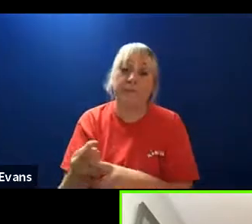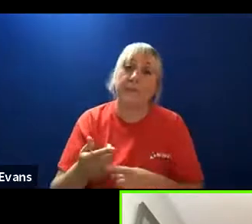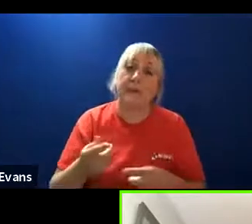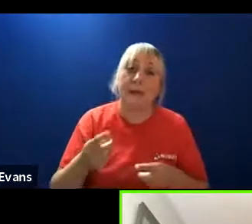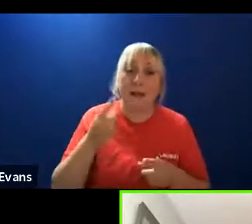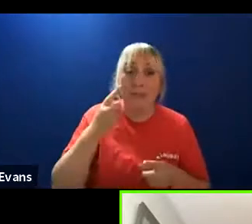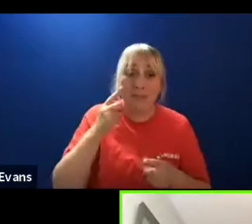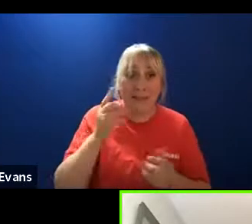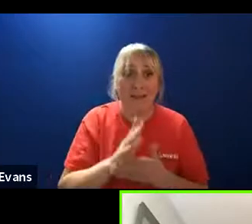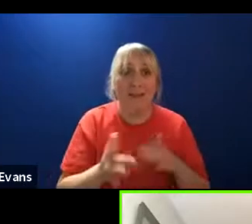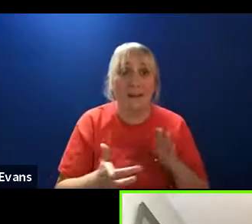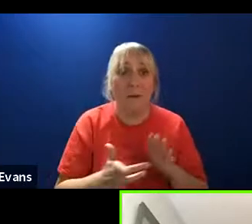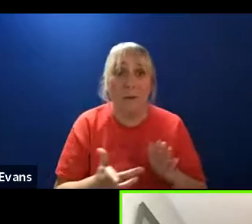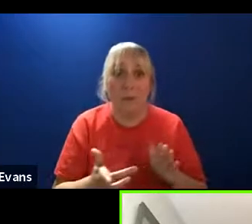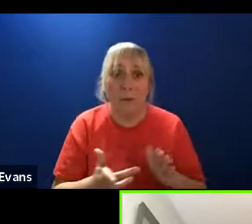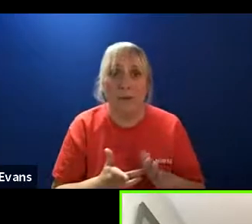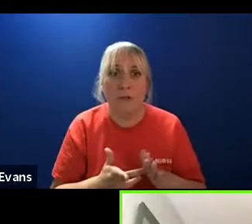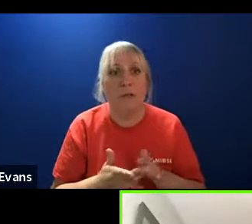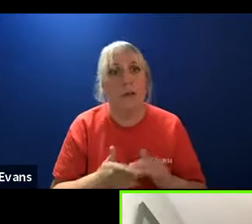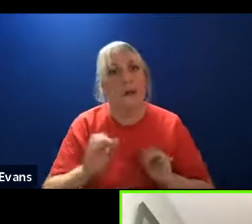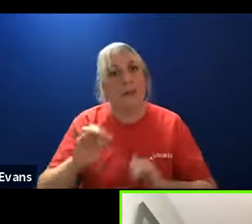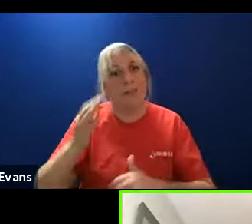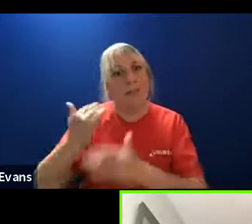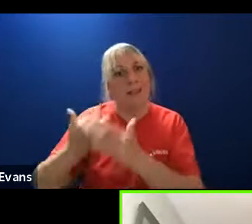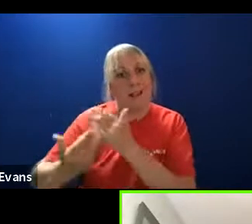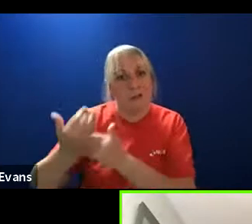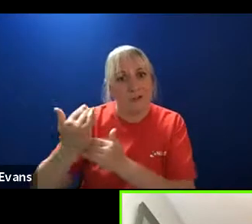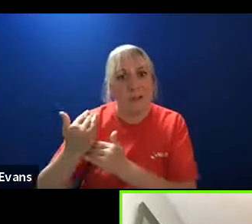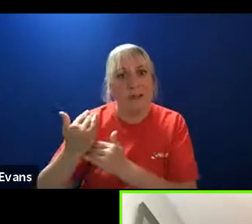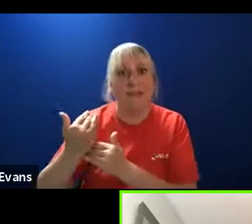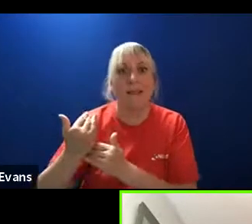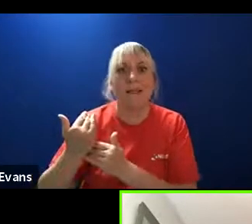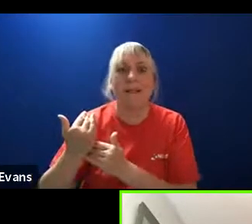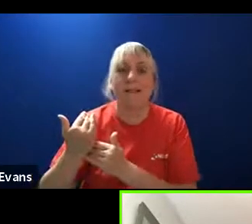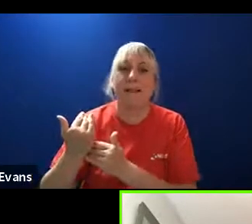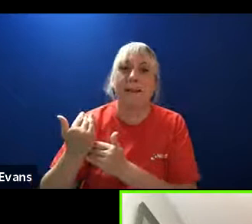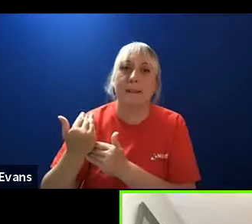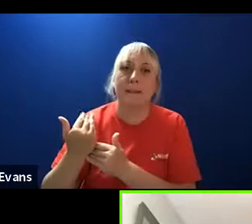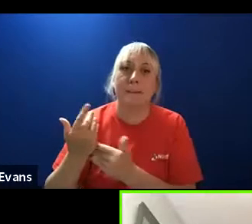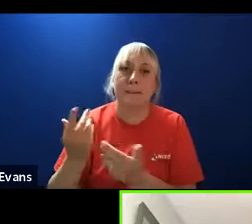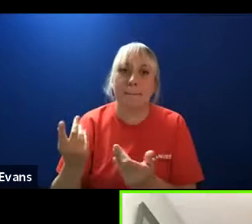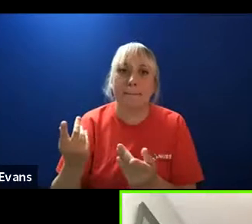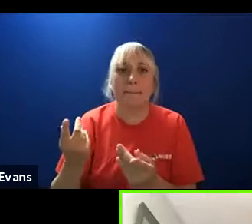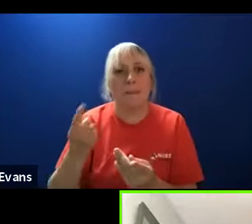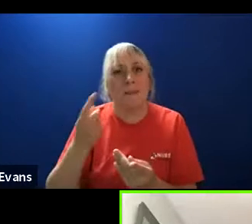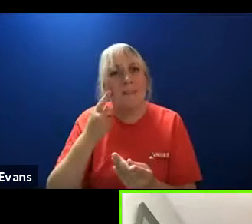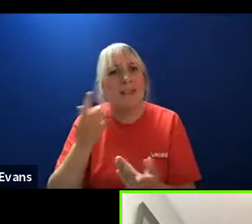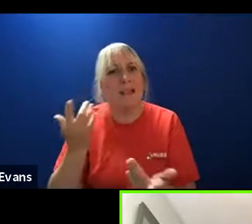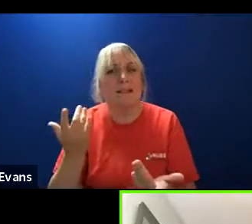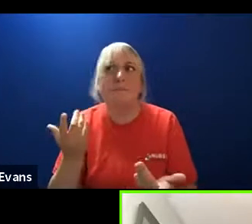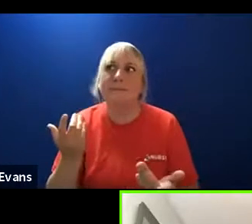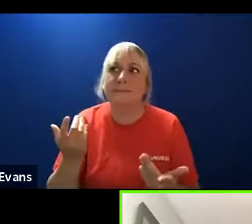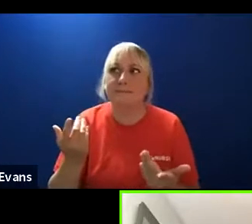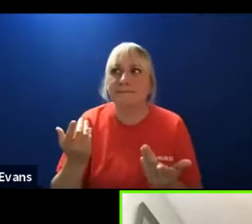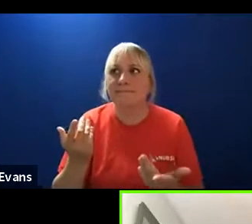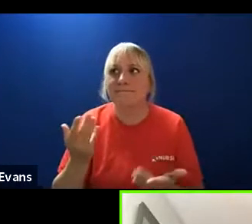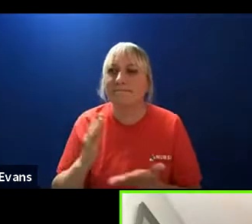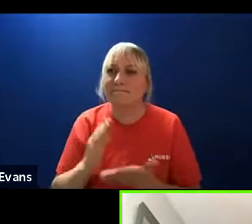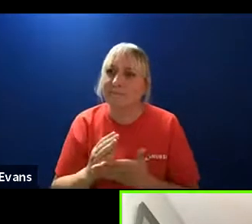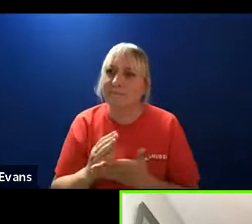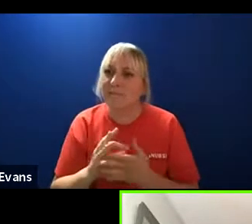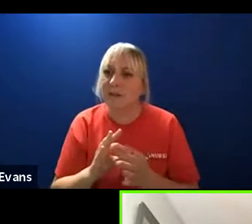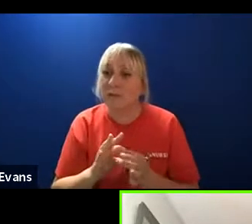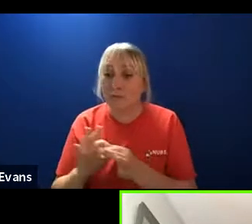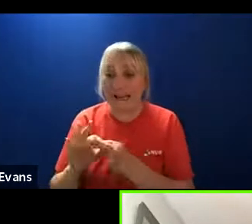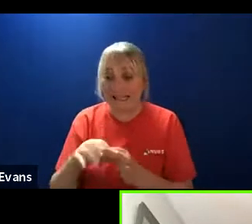that the histories, and I described that the histories that we were talking about were never, though related to the island